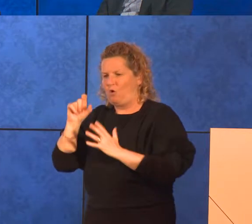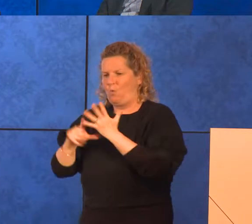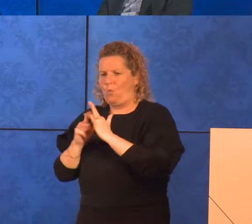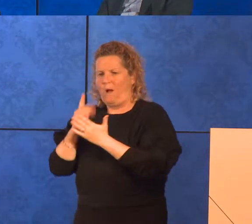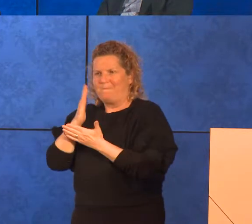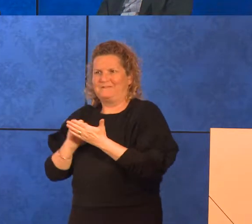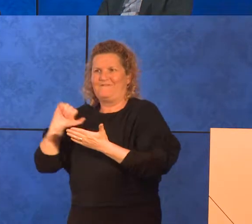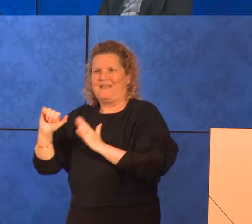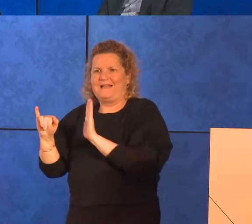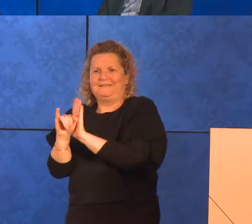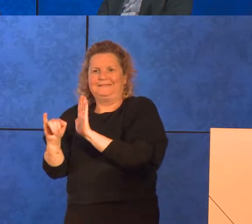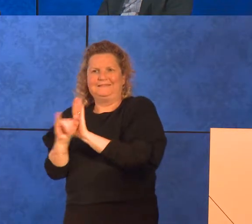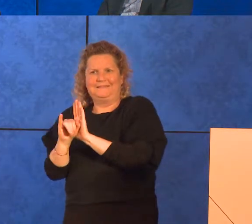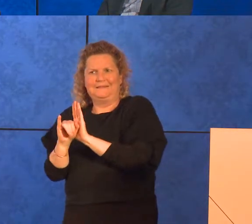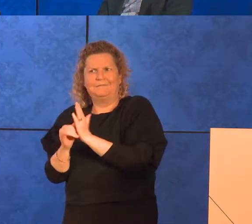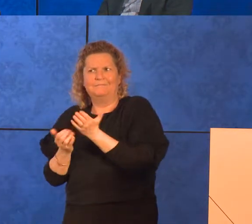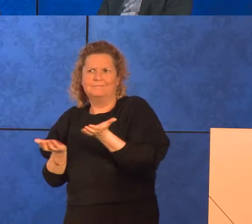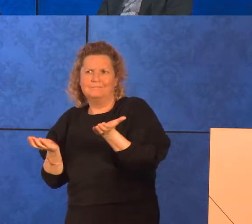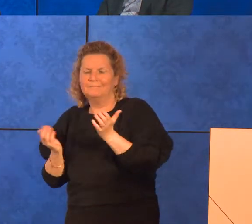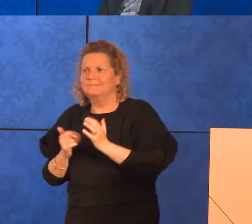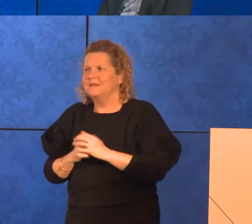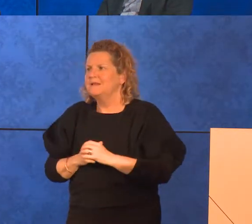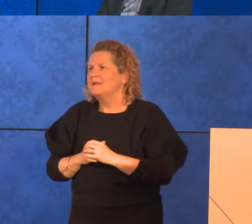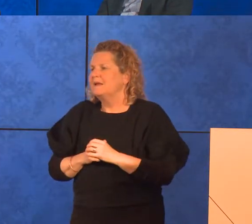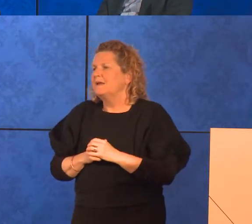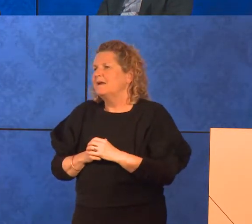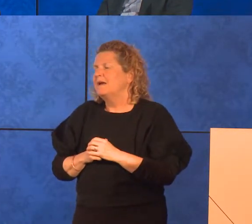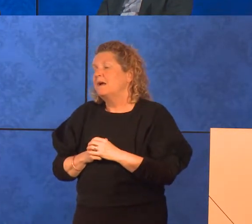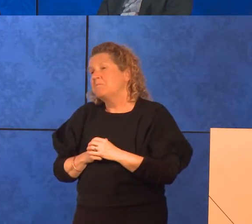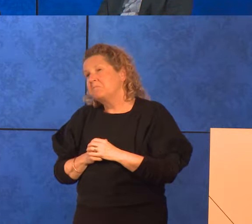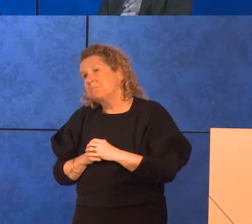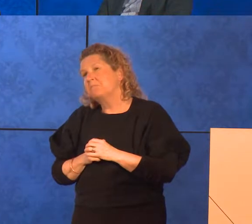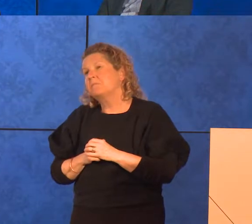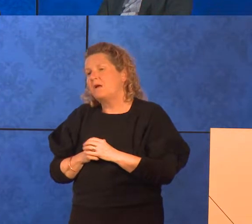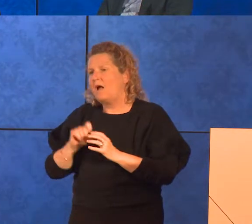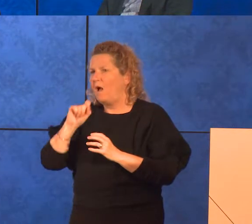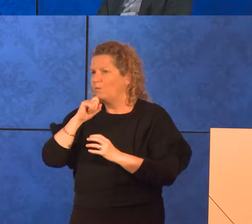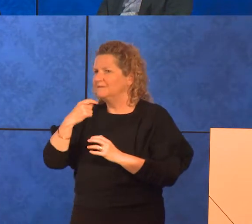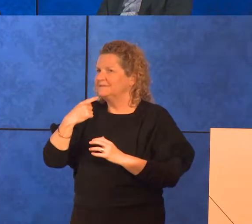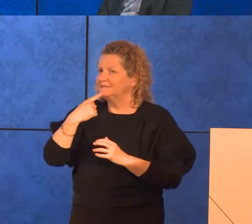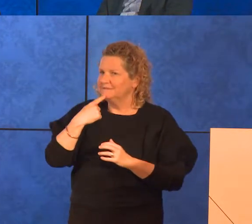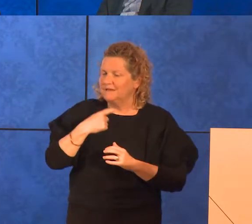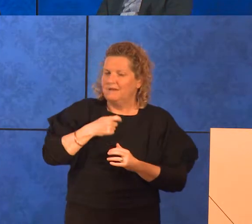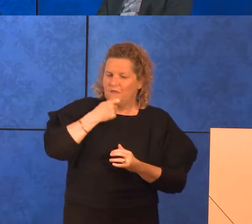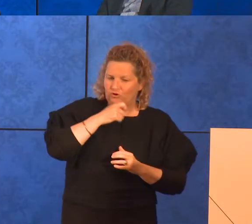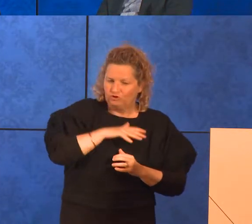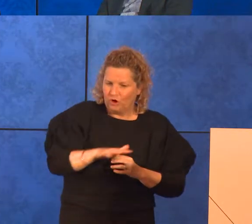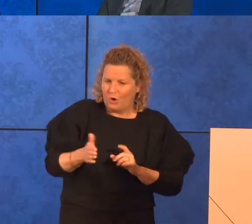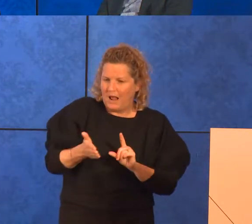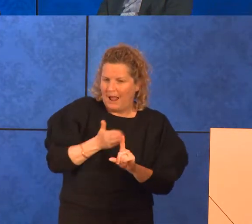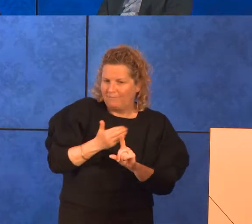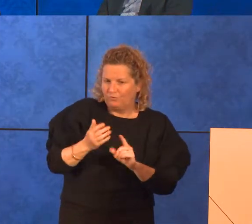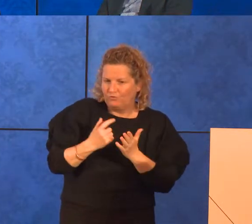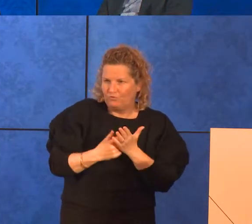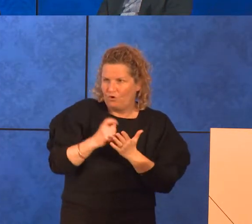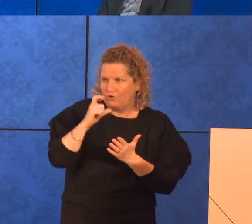identity. And so I think as much as I would say that I recognise the Child Abuse Royal Commission as an example that we can hold